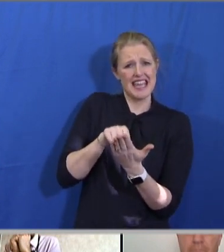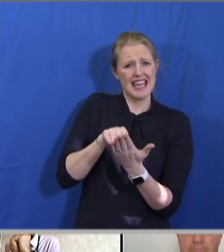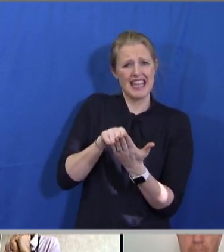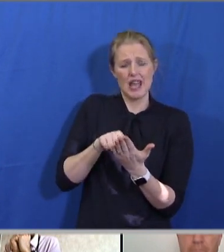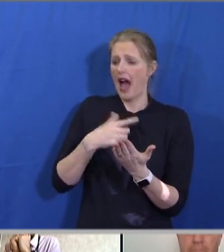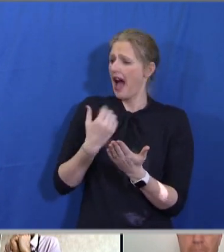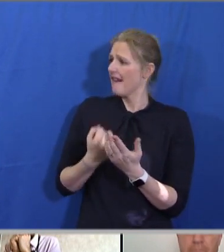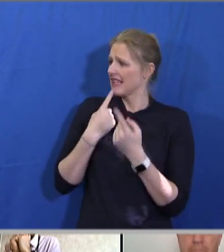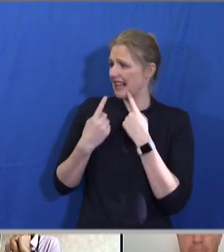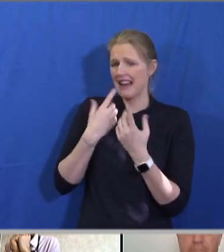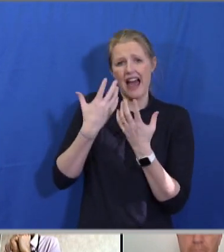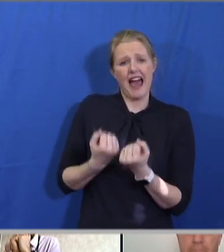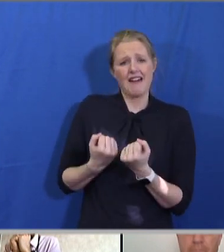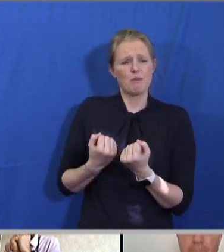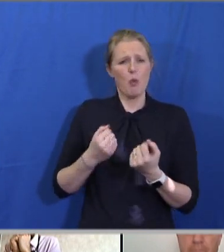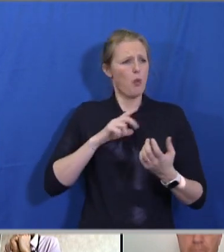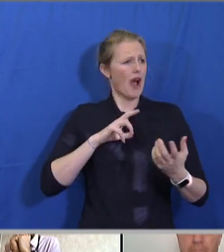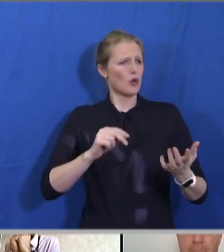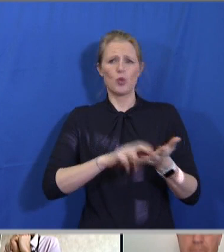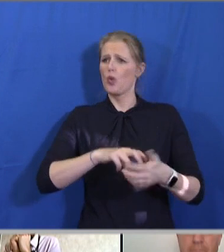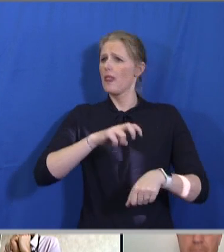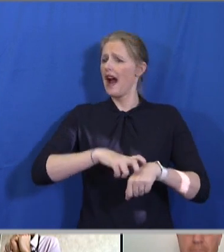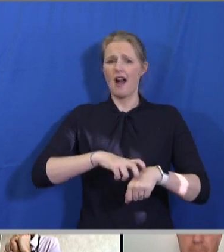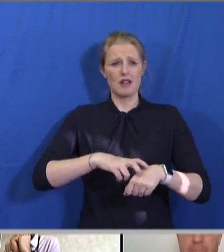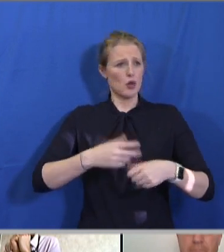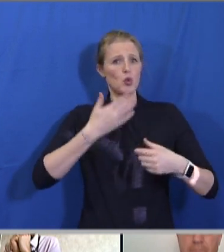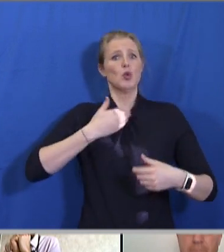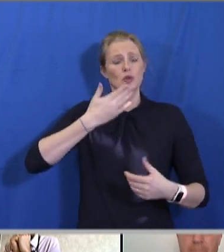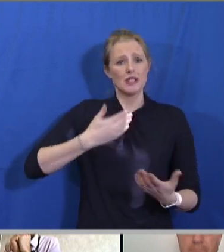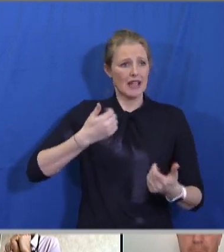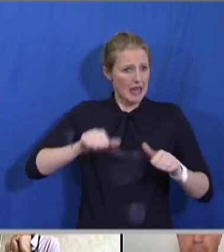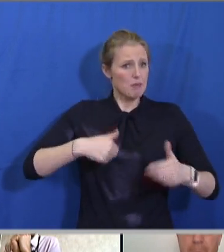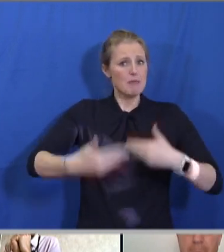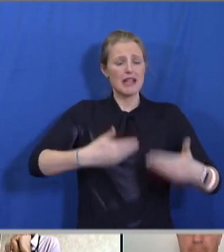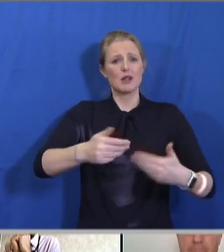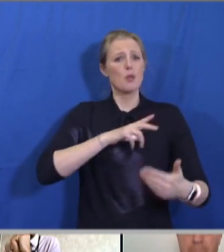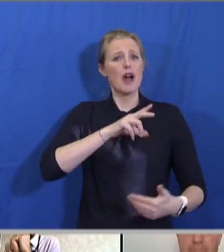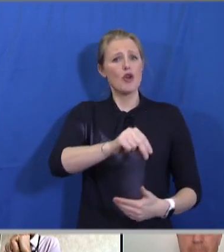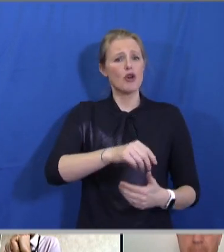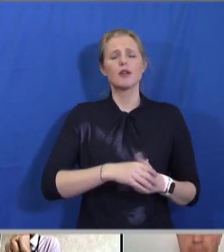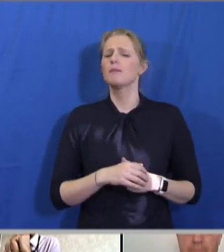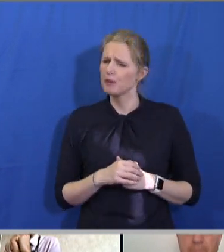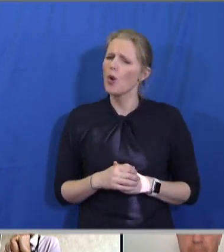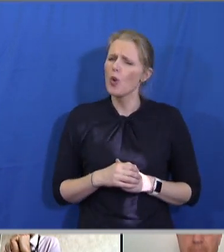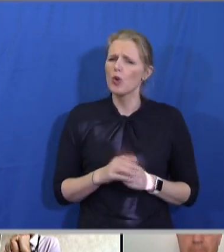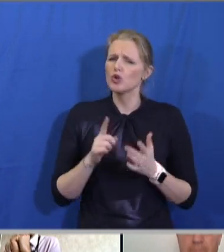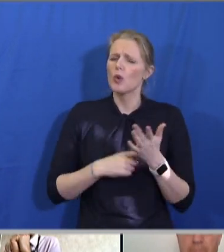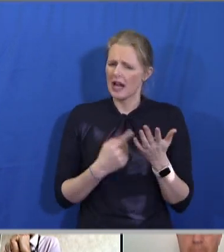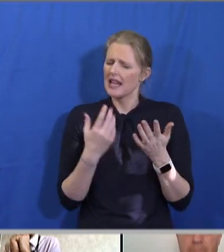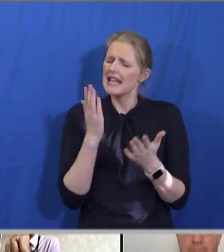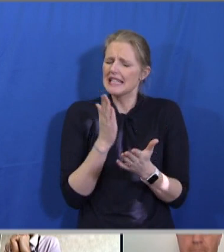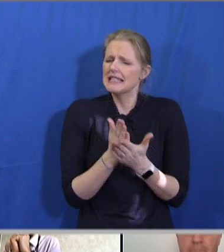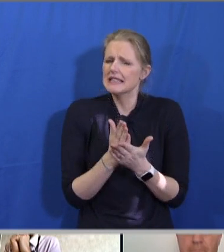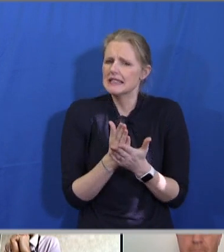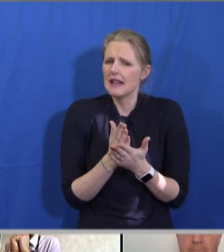implemented in Northern Ireland in the same way? And I think it is, Joanne, we don't have